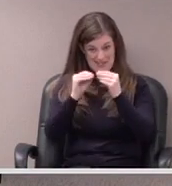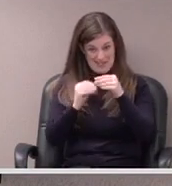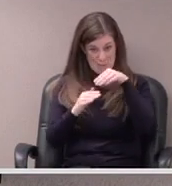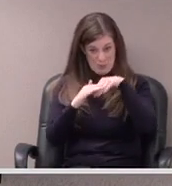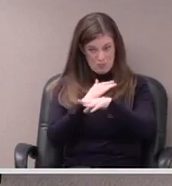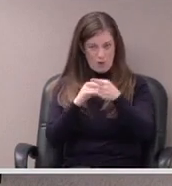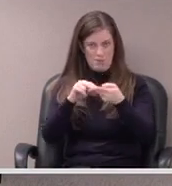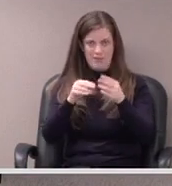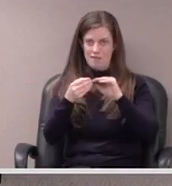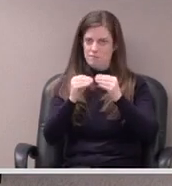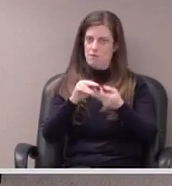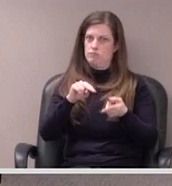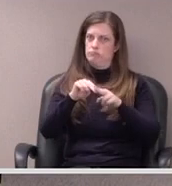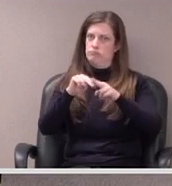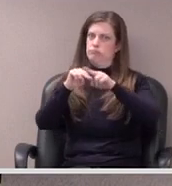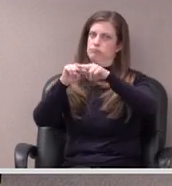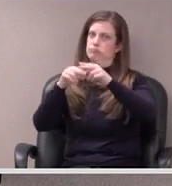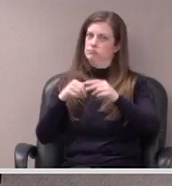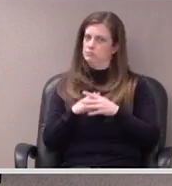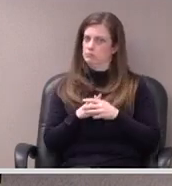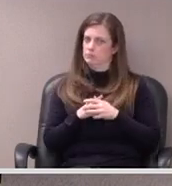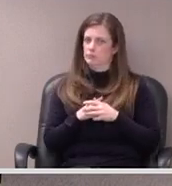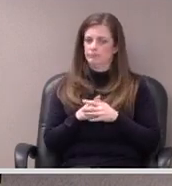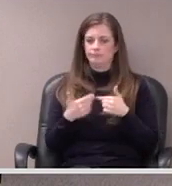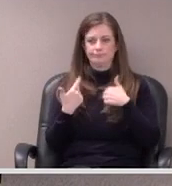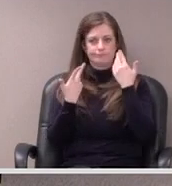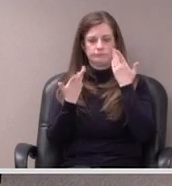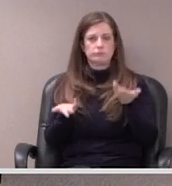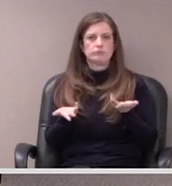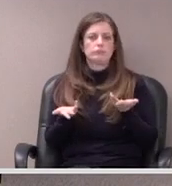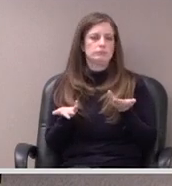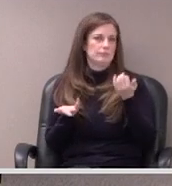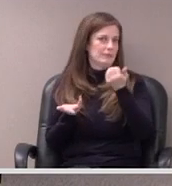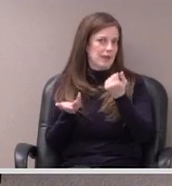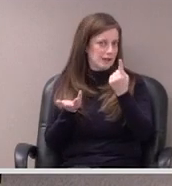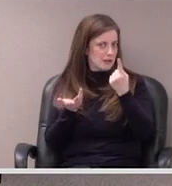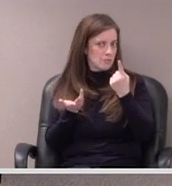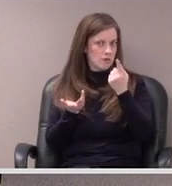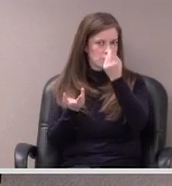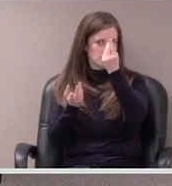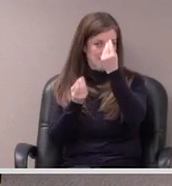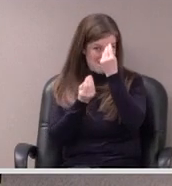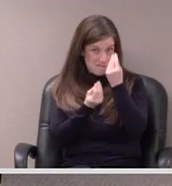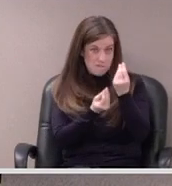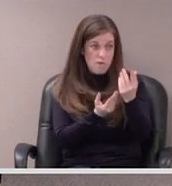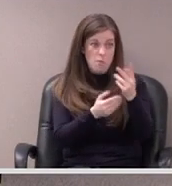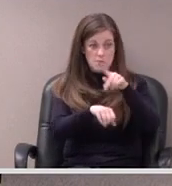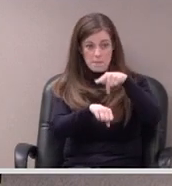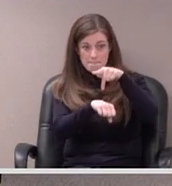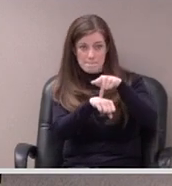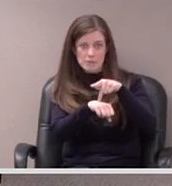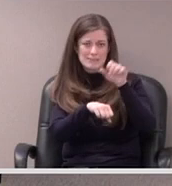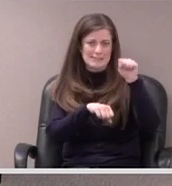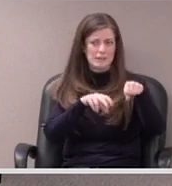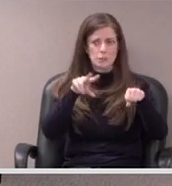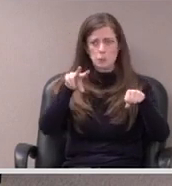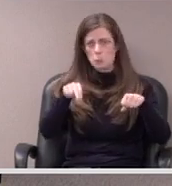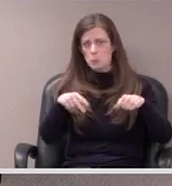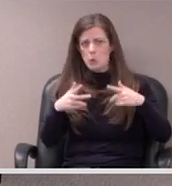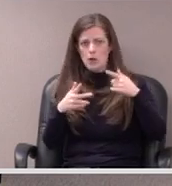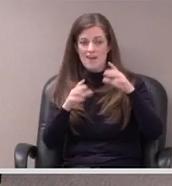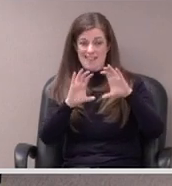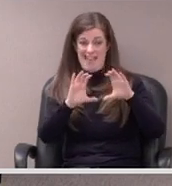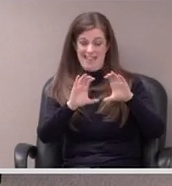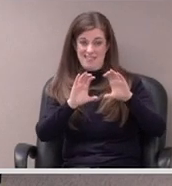upward, and I don't know if there's anybody informing the principal or not that those